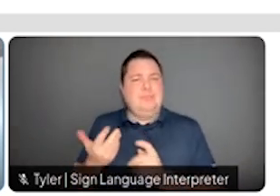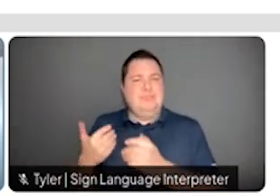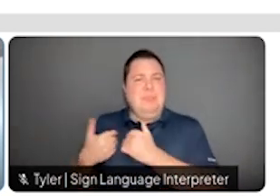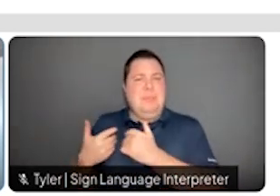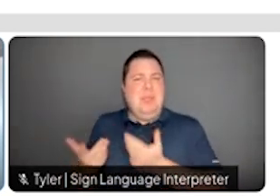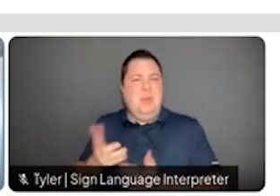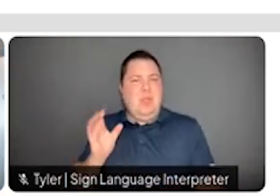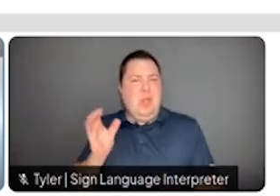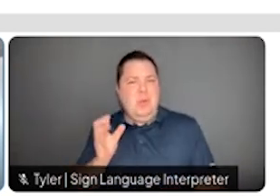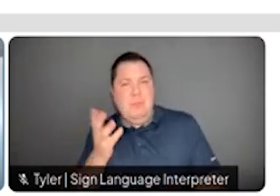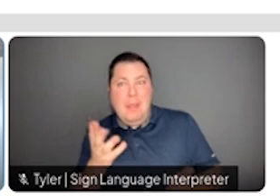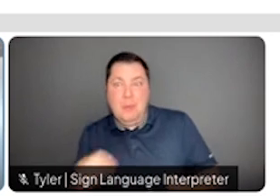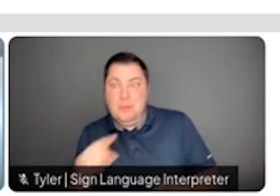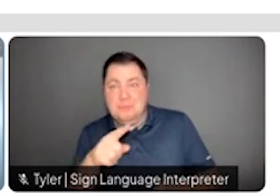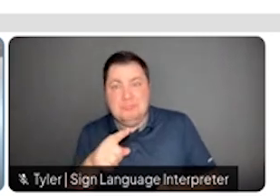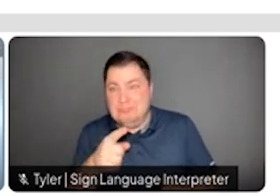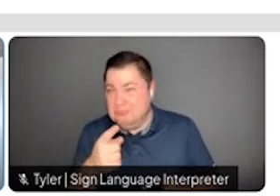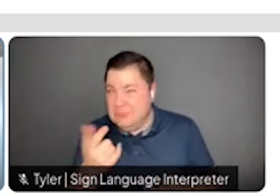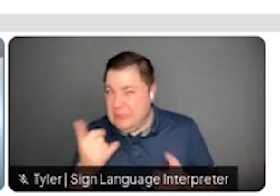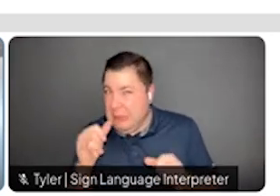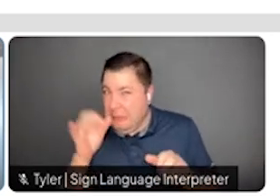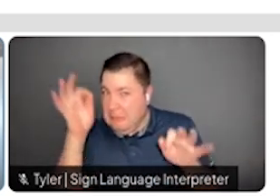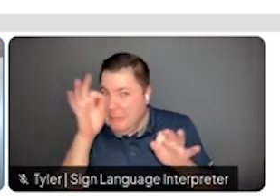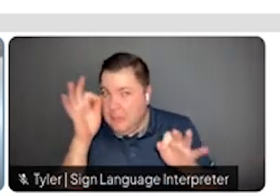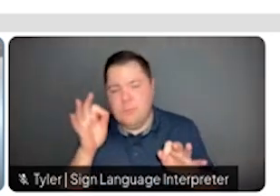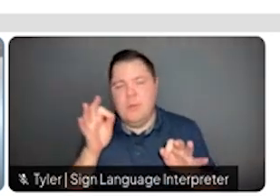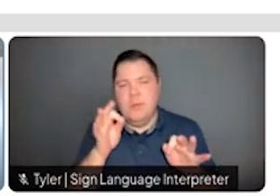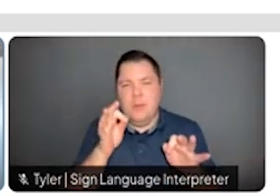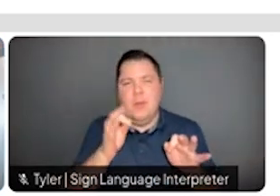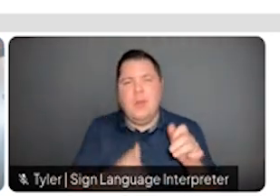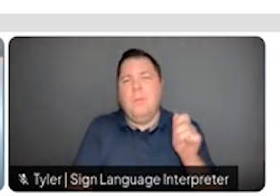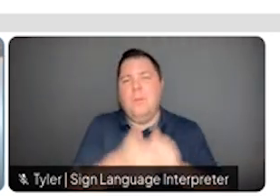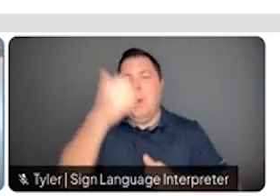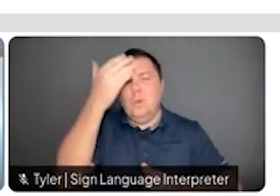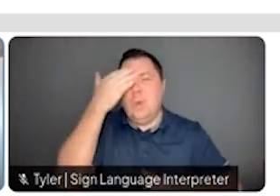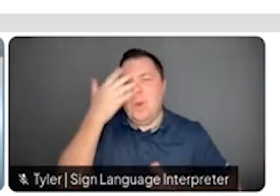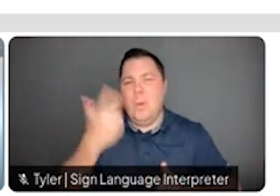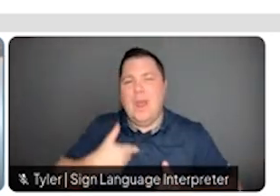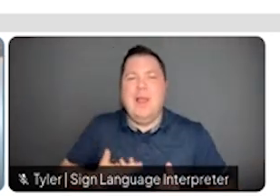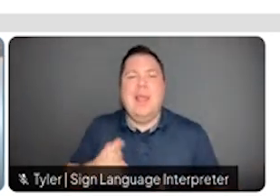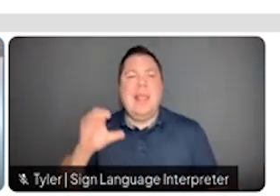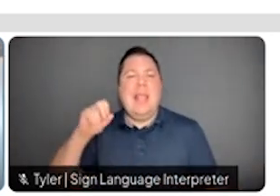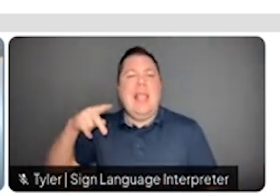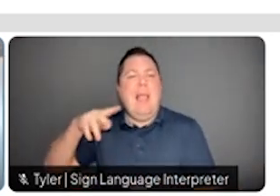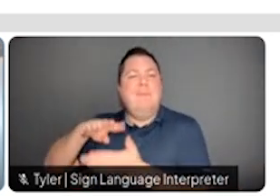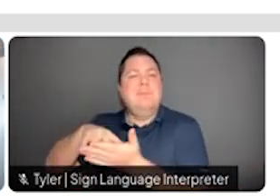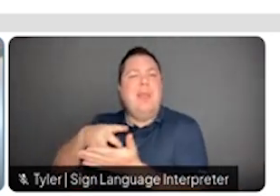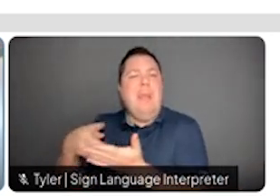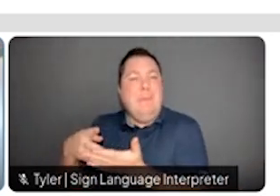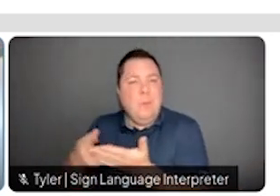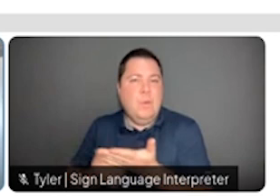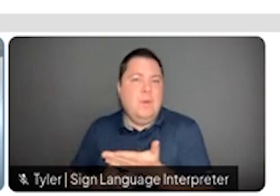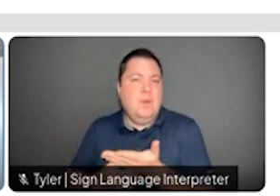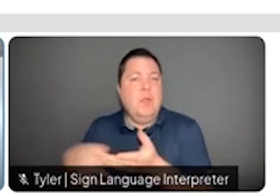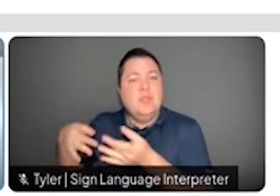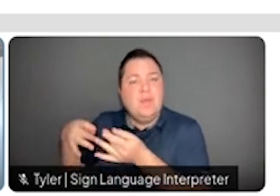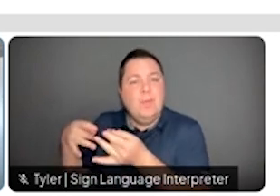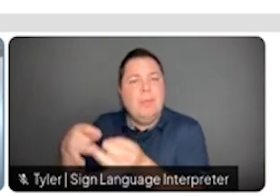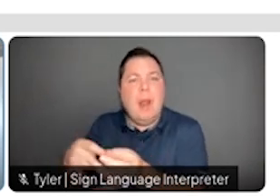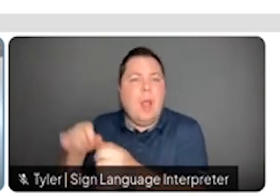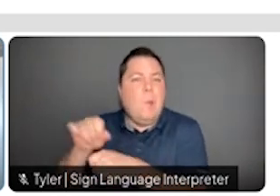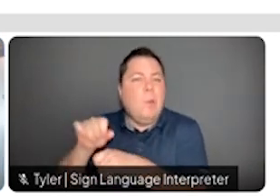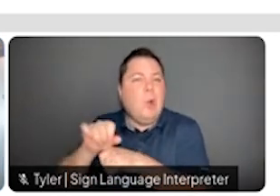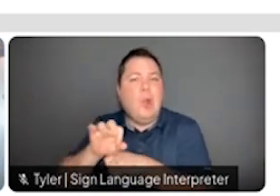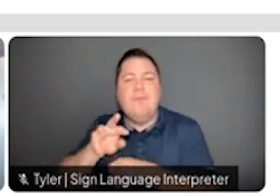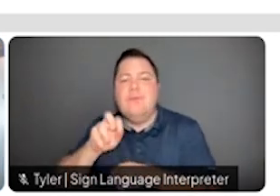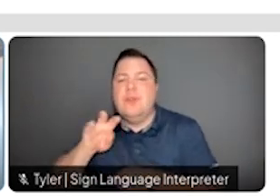might not be as familiar. So we're best known in the market for building cap tables, where we streamline workflows involved in managing equity